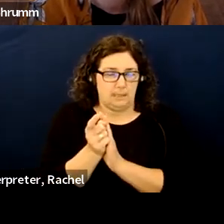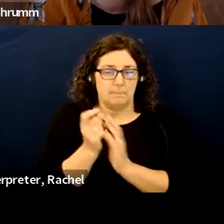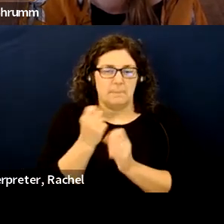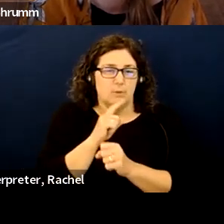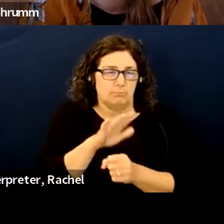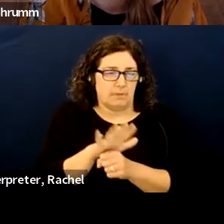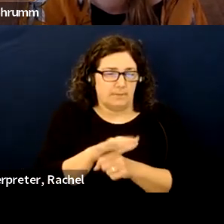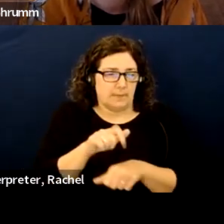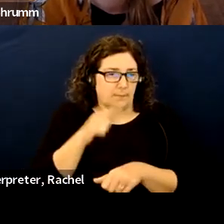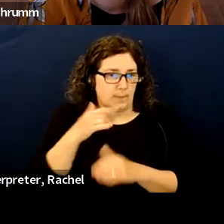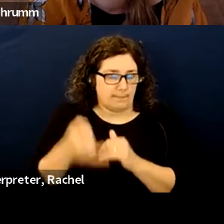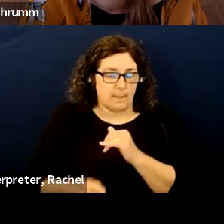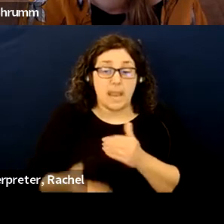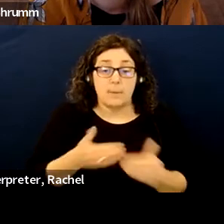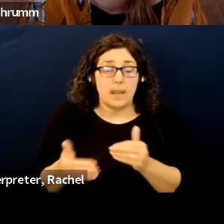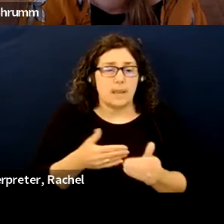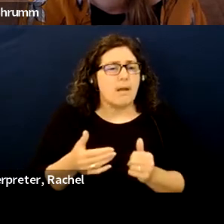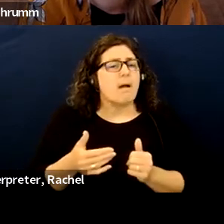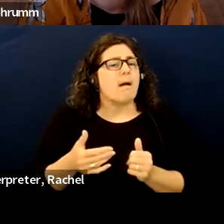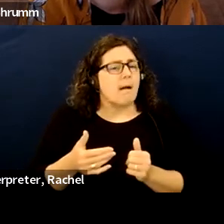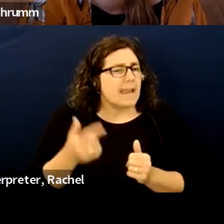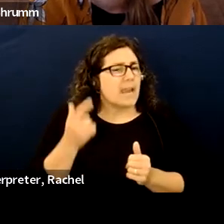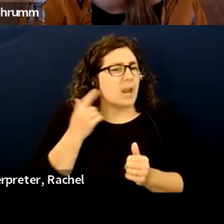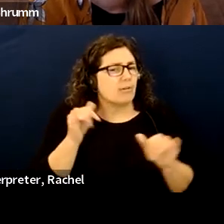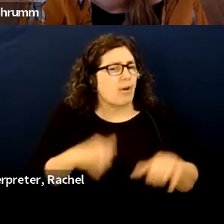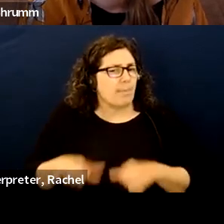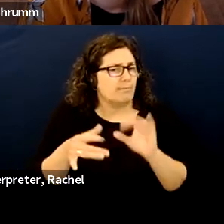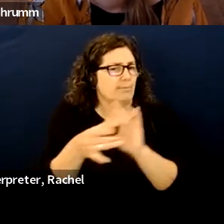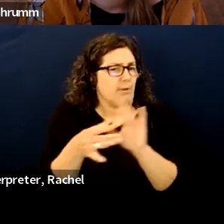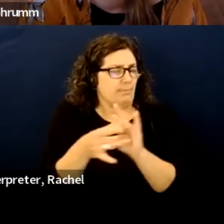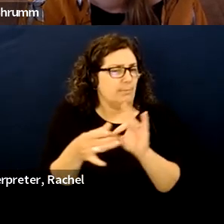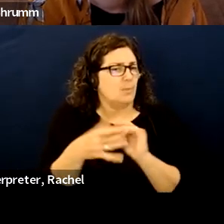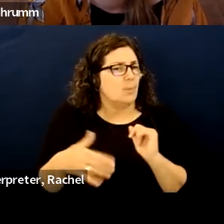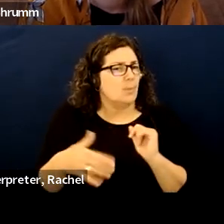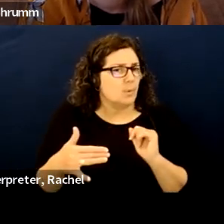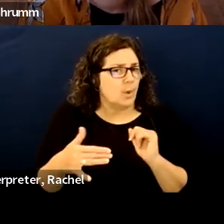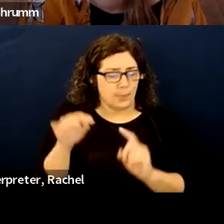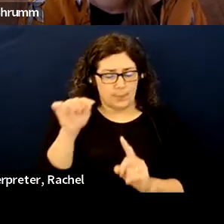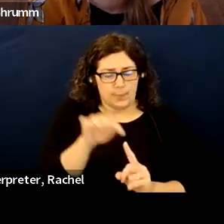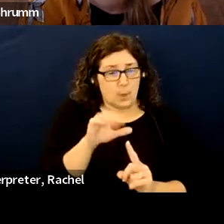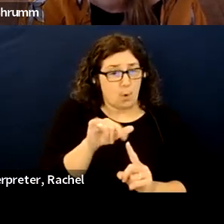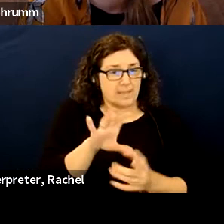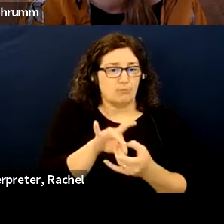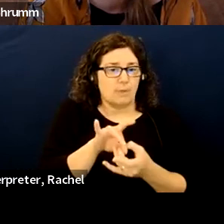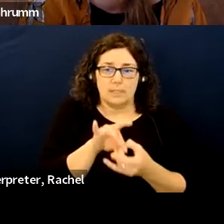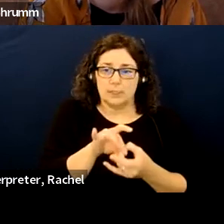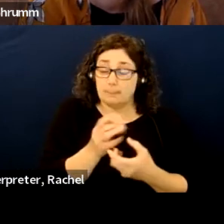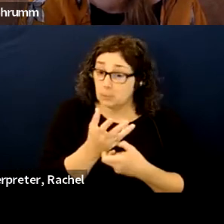But the common thread that I'm hearing from all four of you is really the core is relationships and